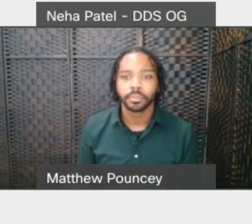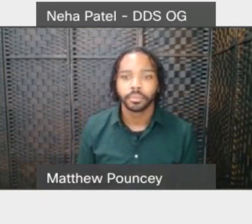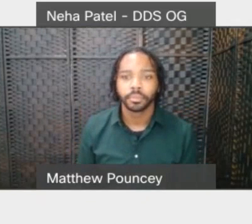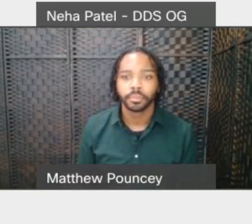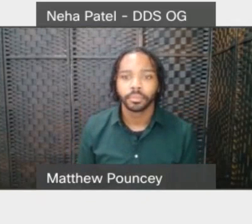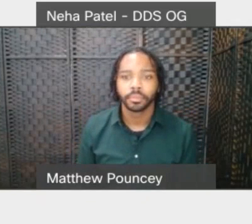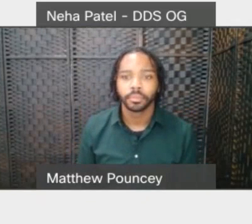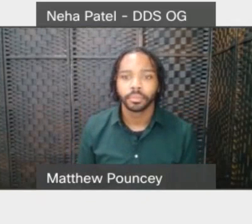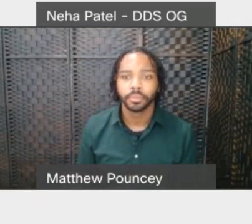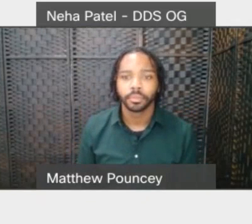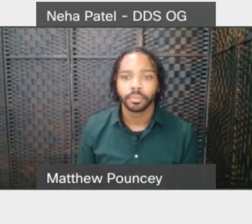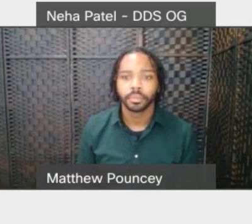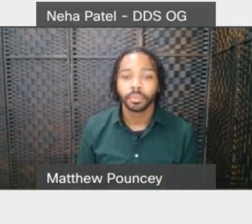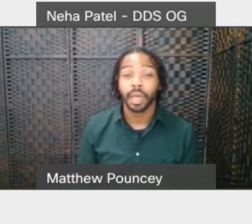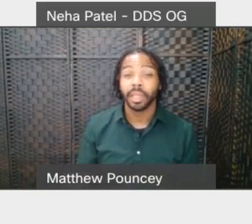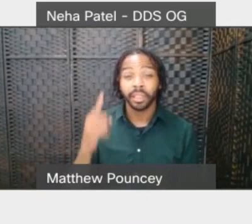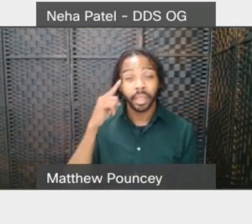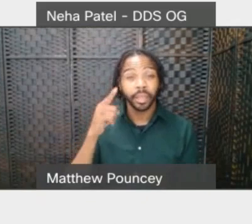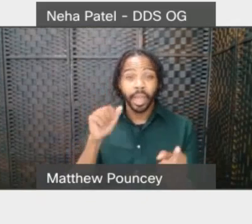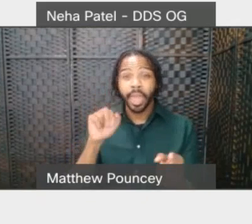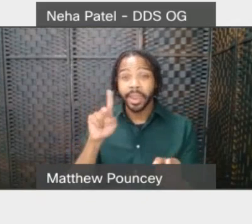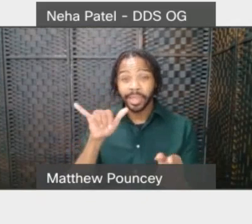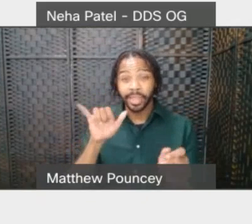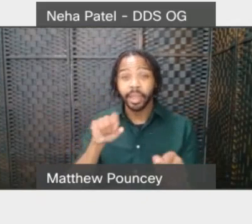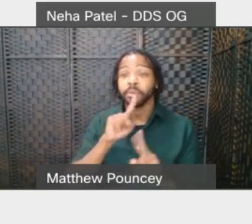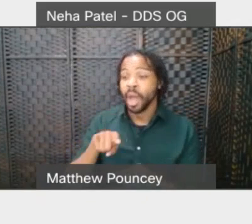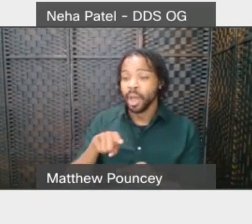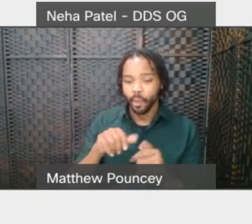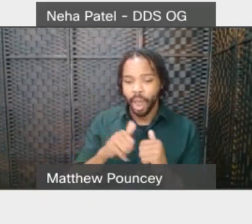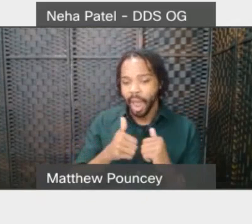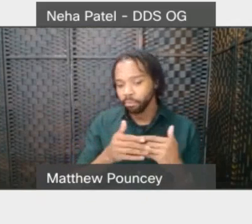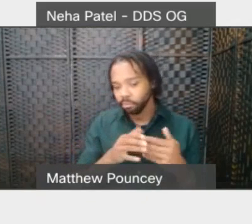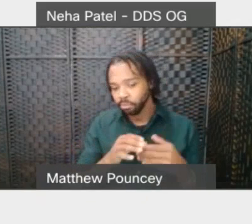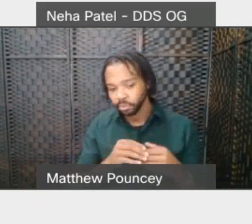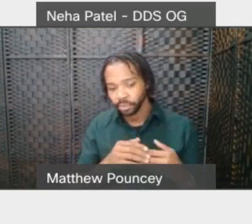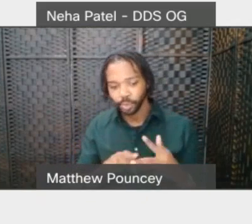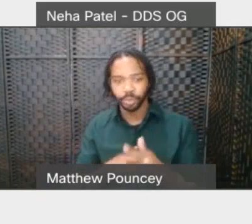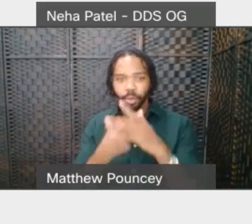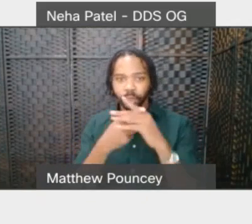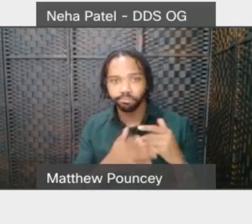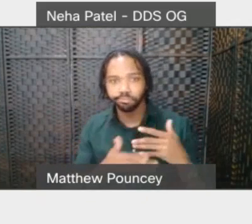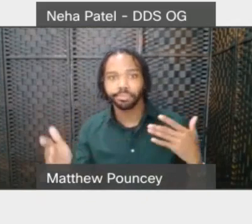think, Dr. Reese, you can answer this question about the rollout, but I will go.